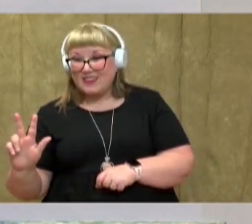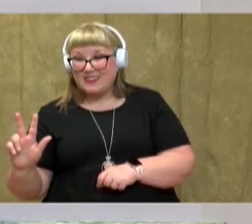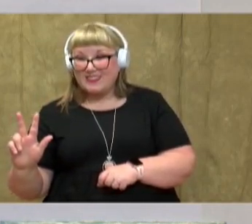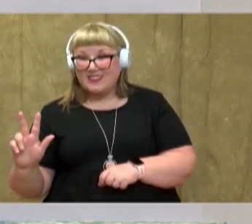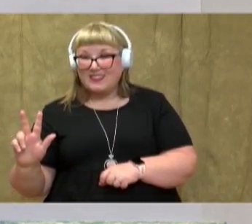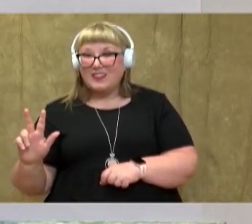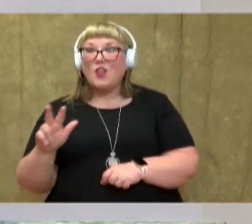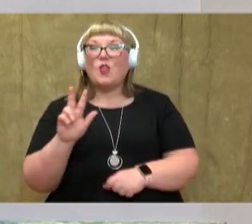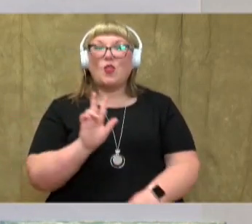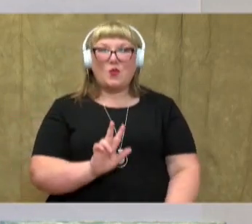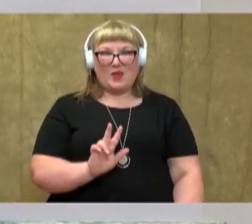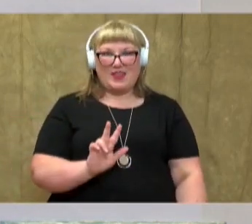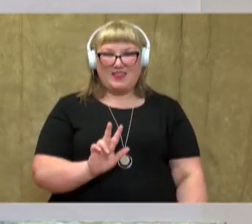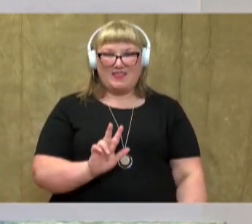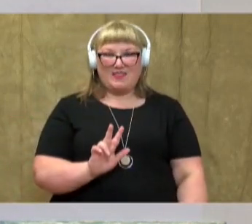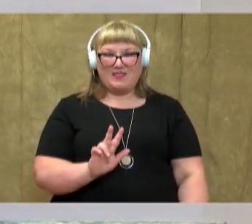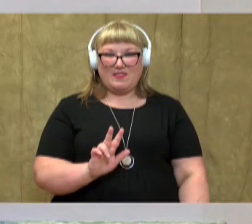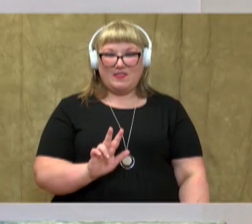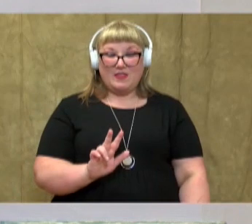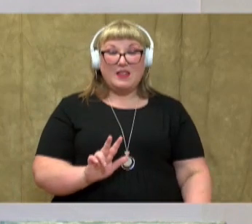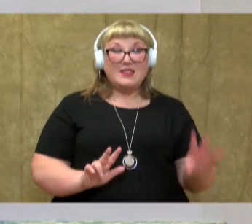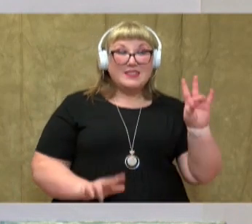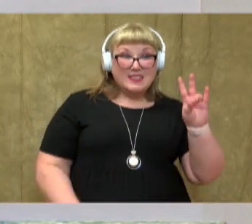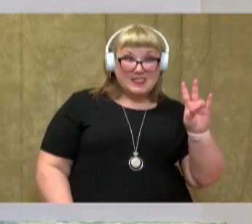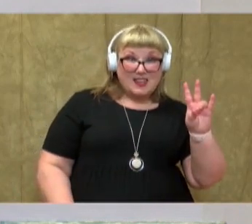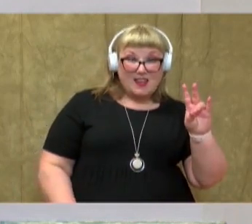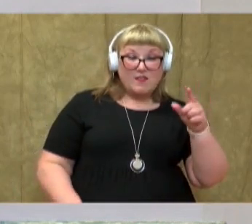1, 2, 3. So